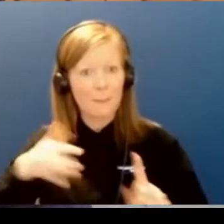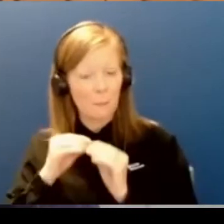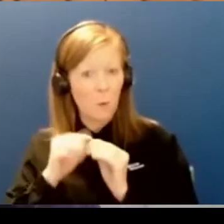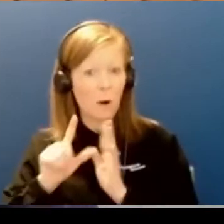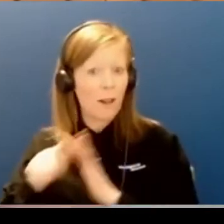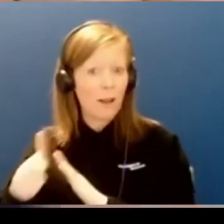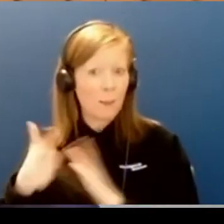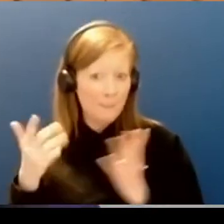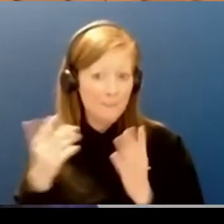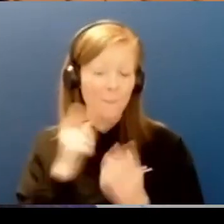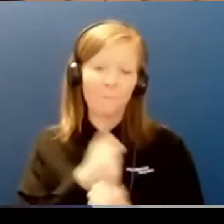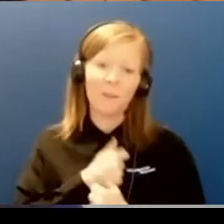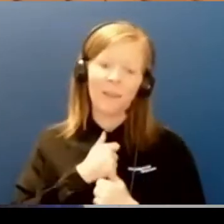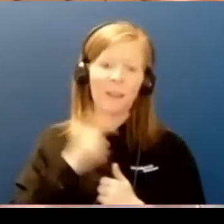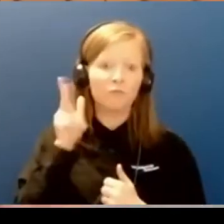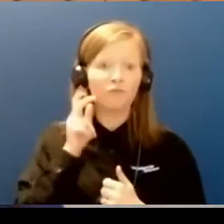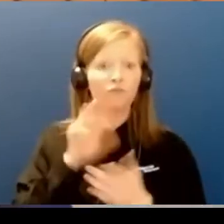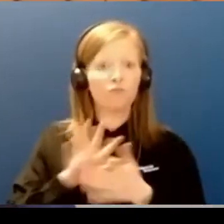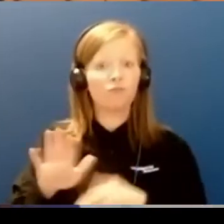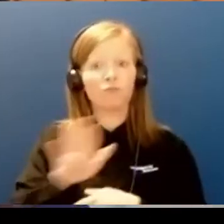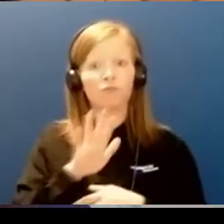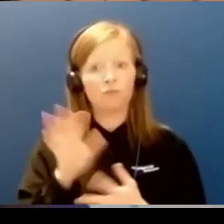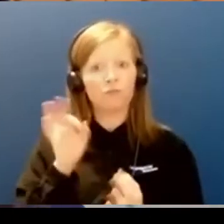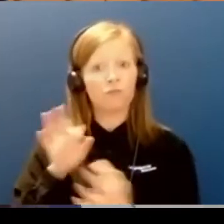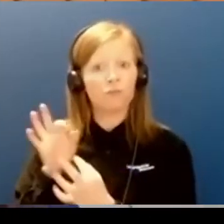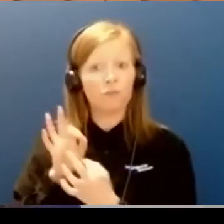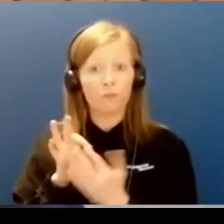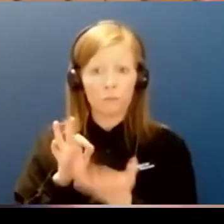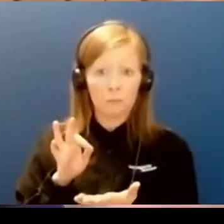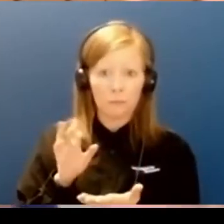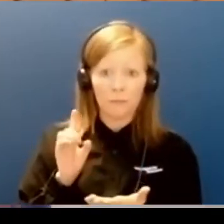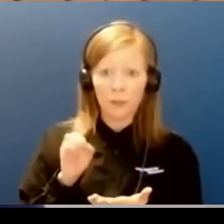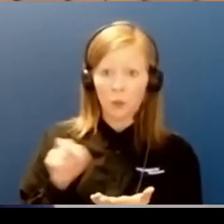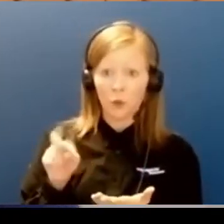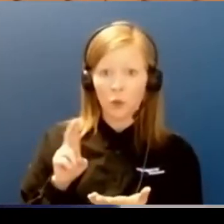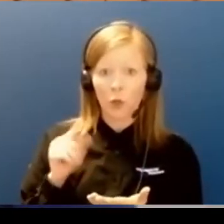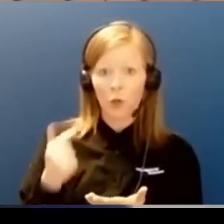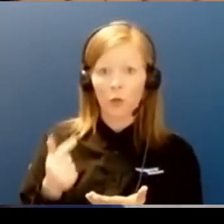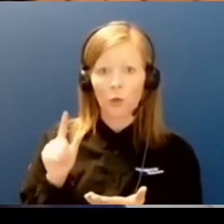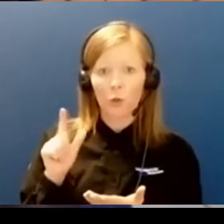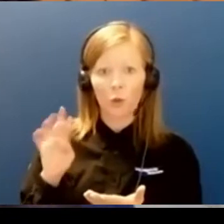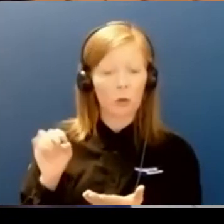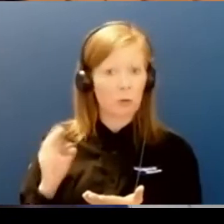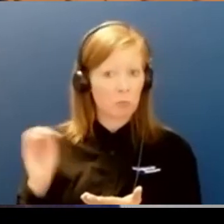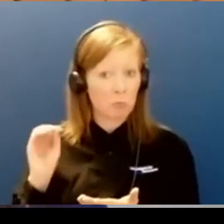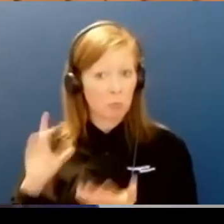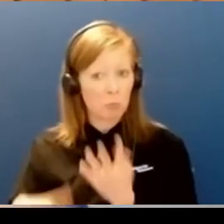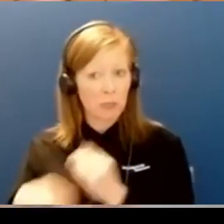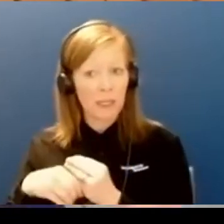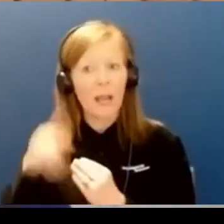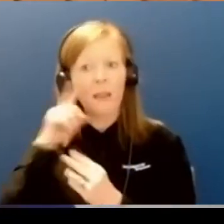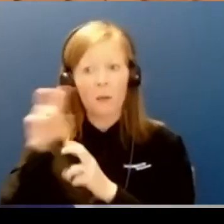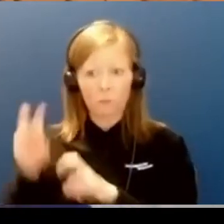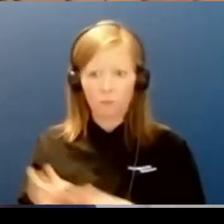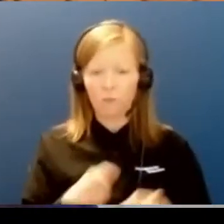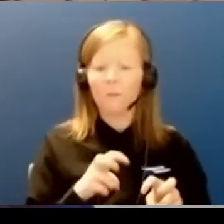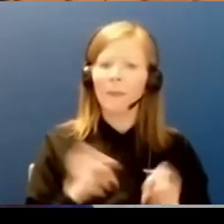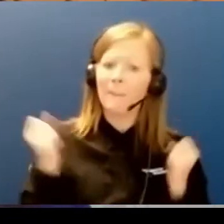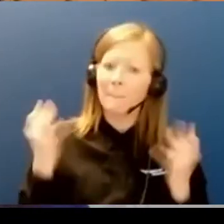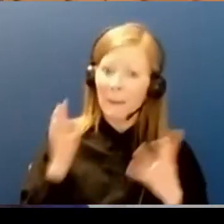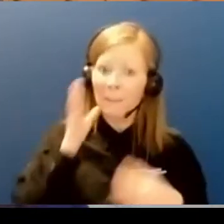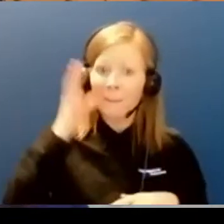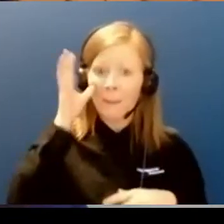you. And if Dr. Gletch, if you don't have anything else to add, I think I'll segue. It looks like we have quite a few